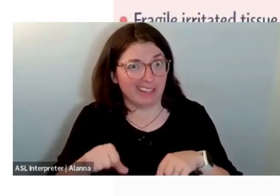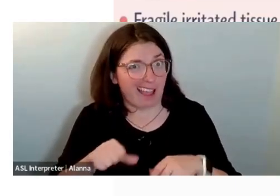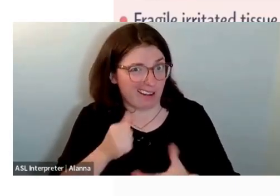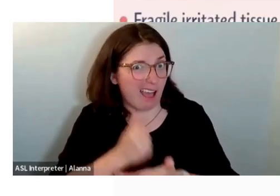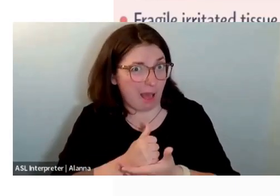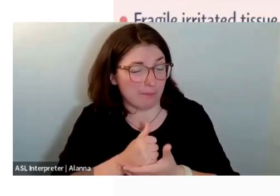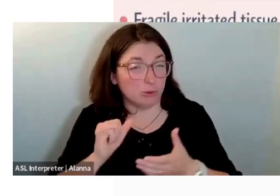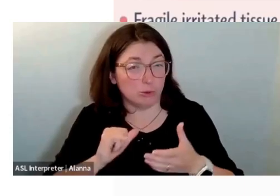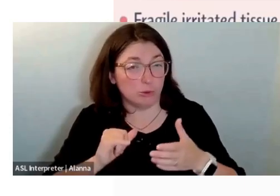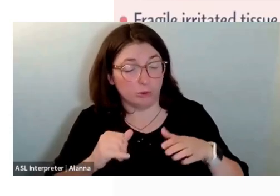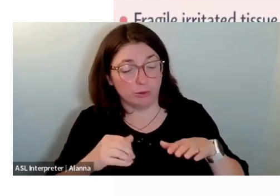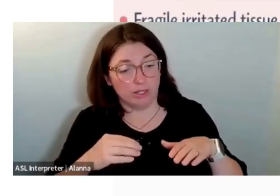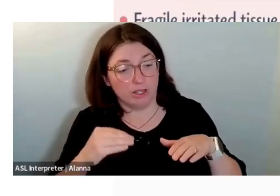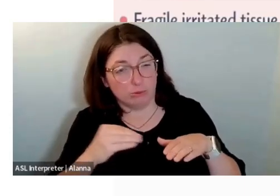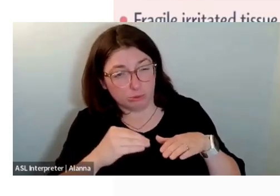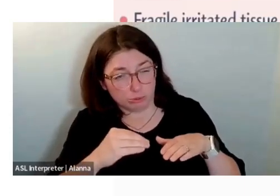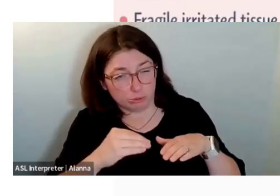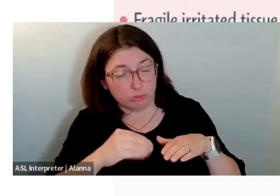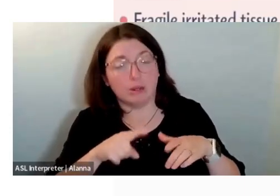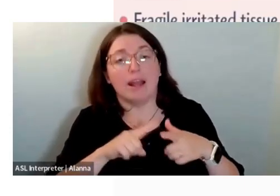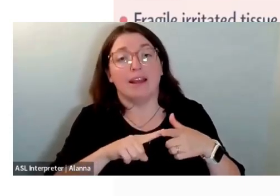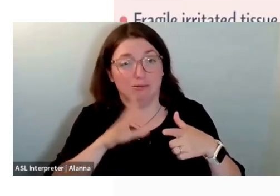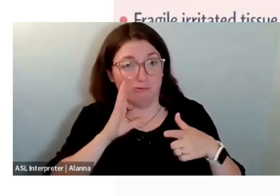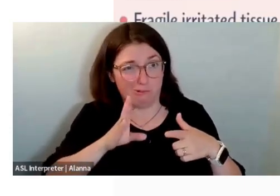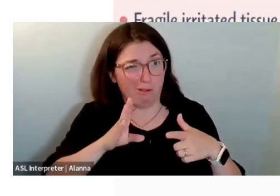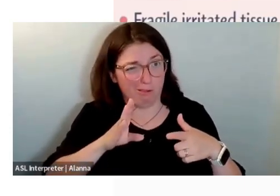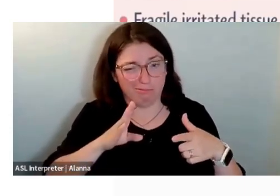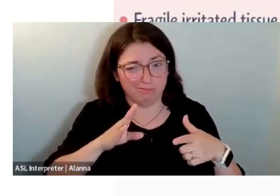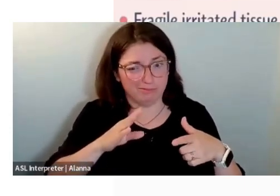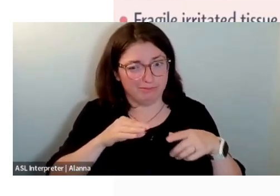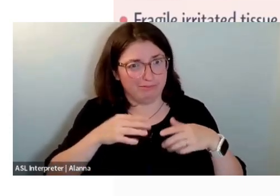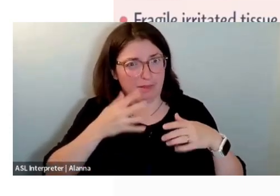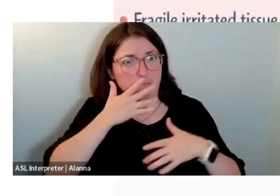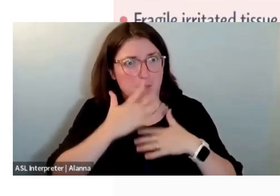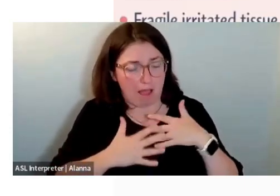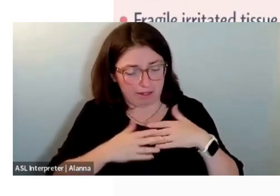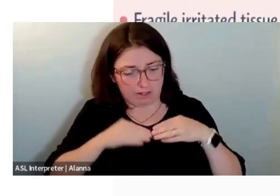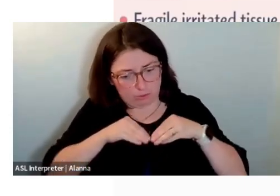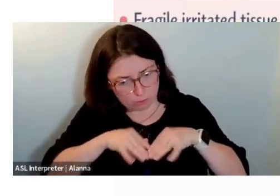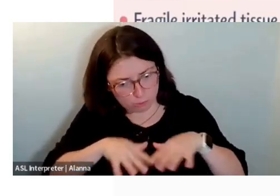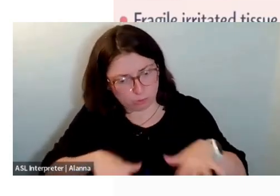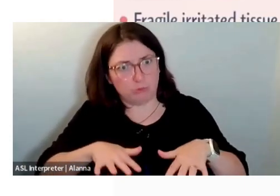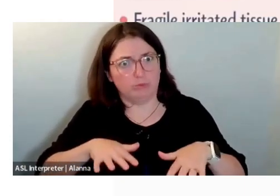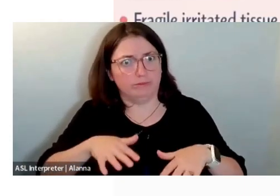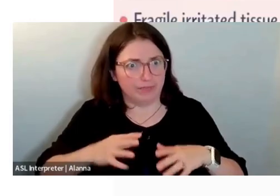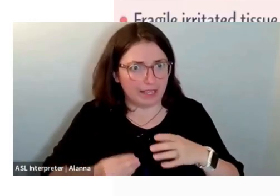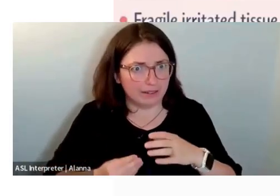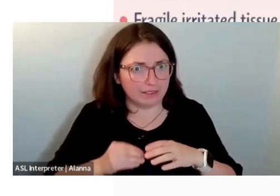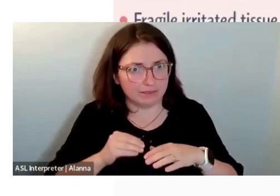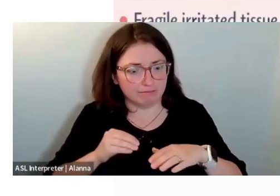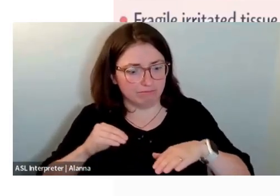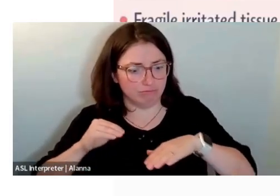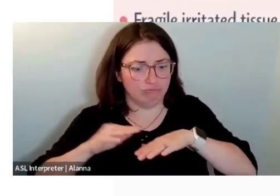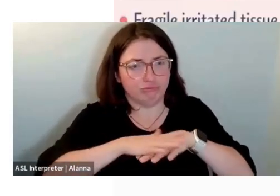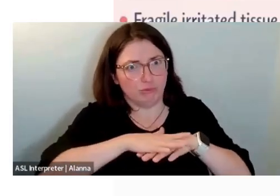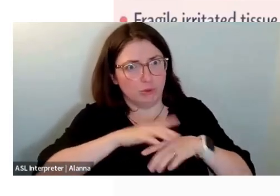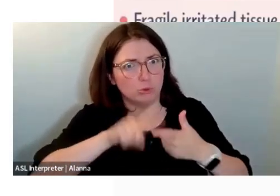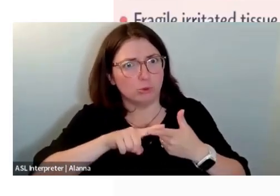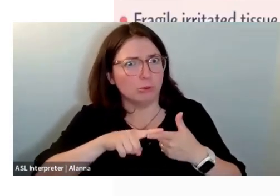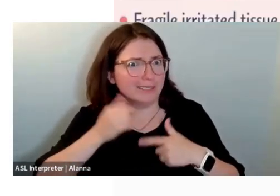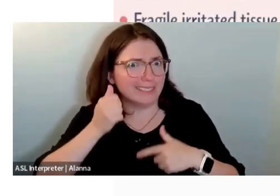be a really helpful thing to use just for that component of bringing blood flow to the